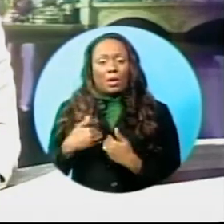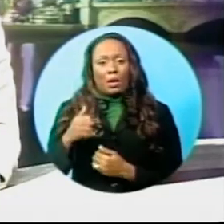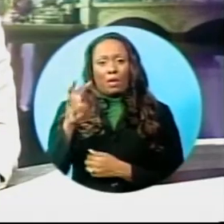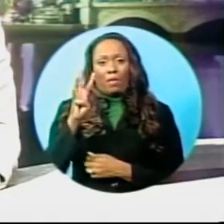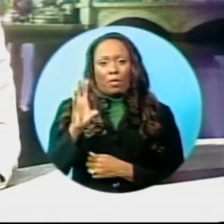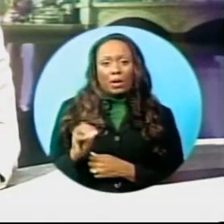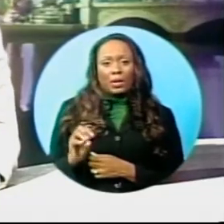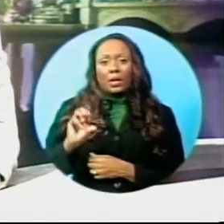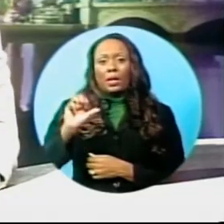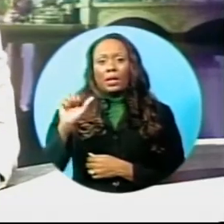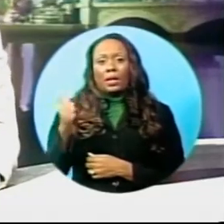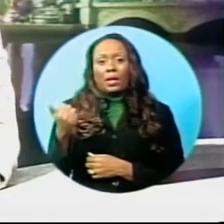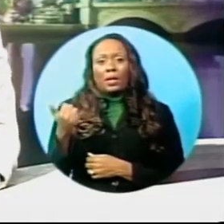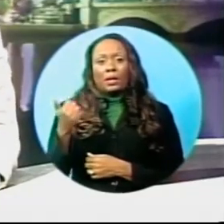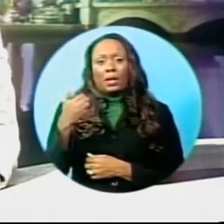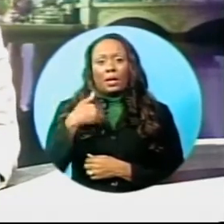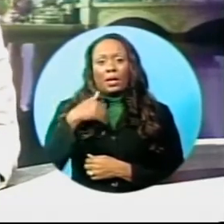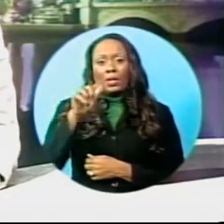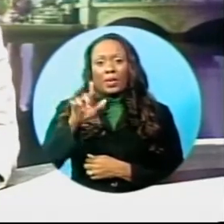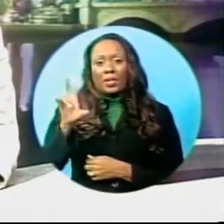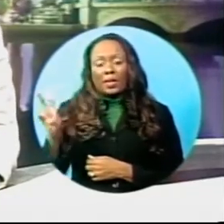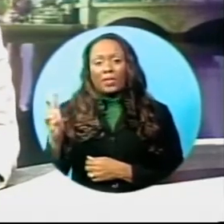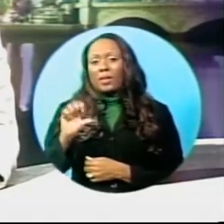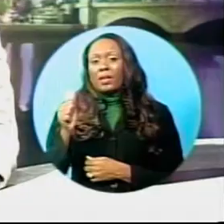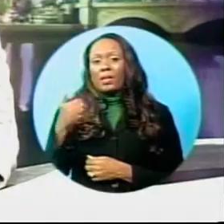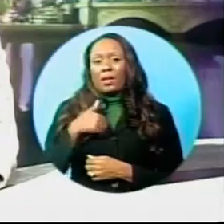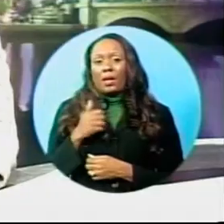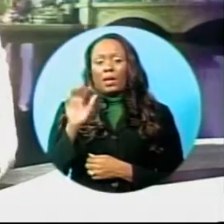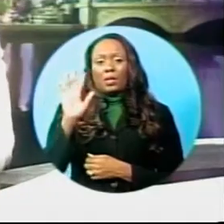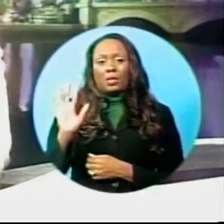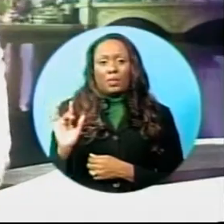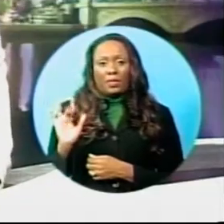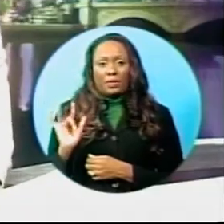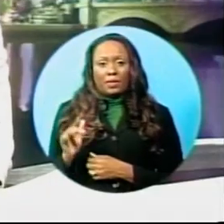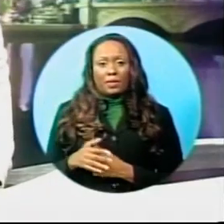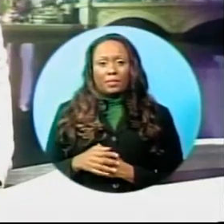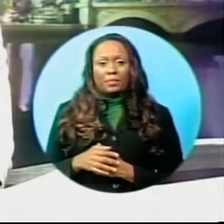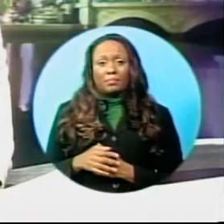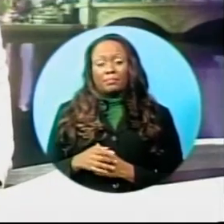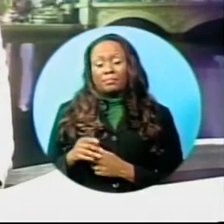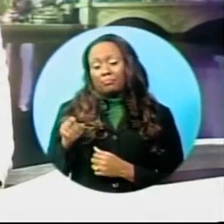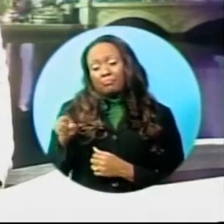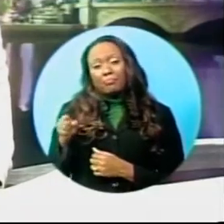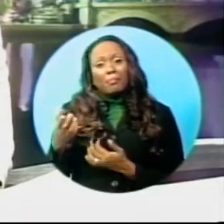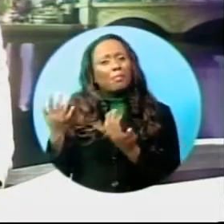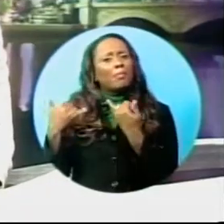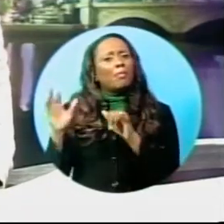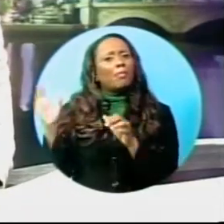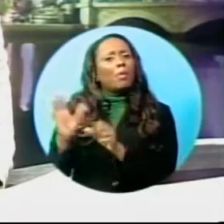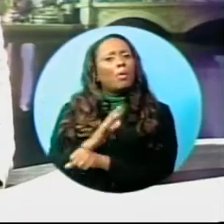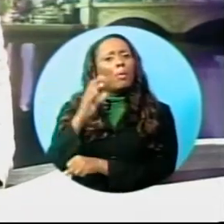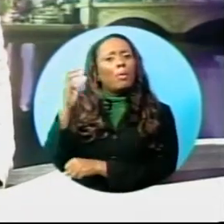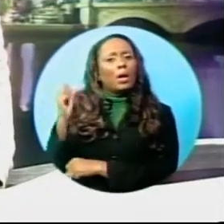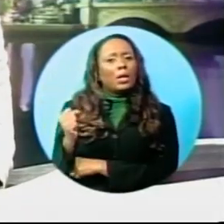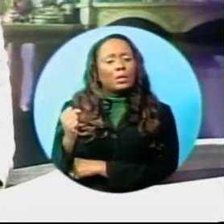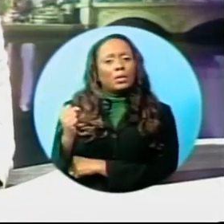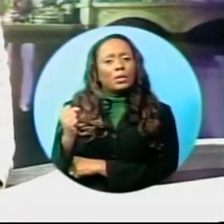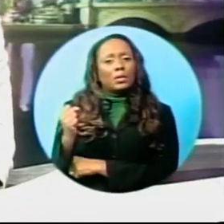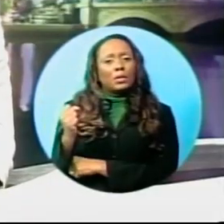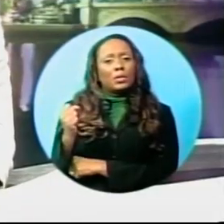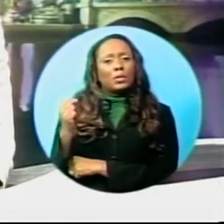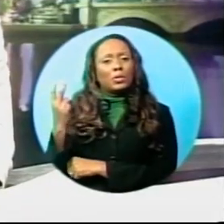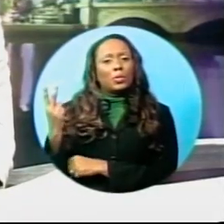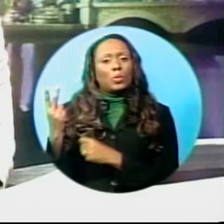while wicketkeeper Charmaine Campbell struck 27 and Deandra Dutton, she got 25. The West Indies women still won the series